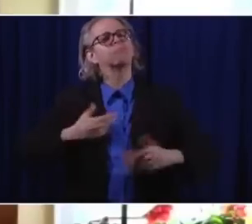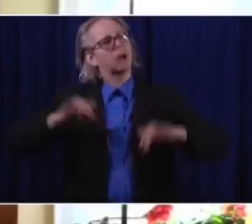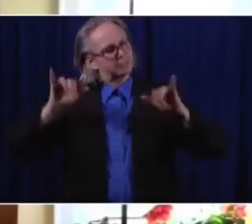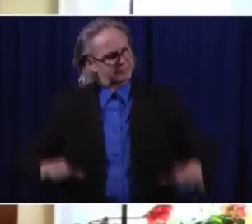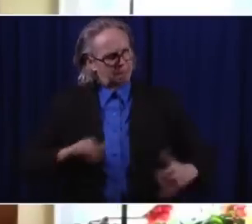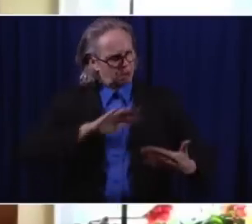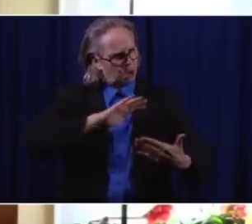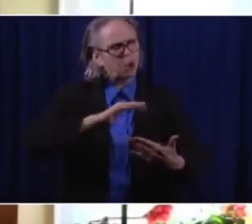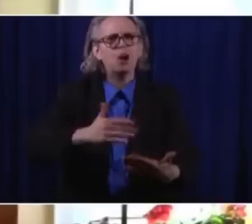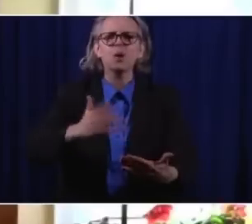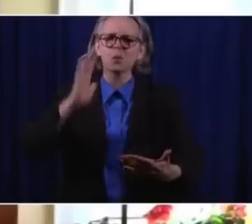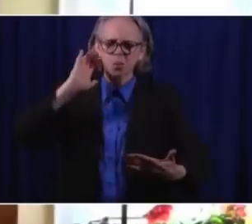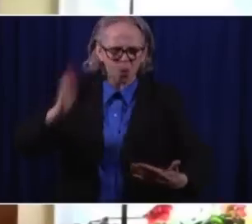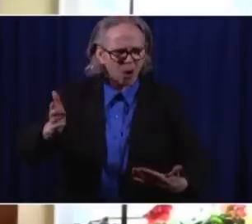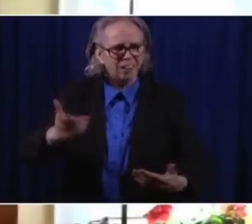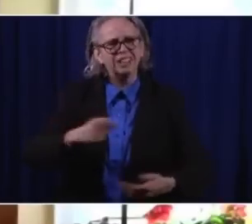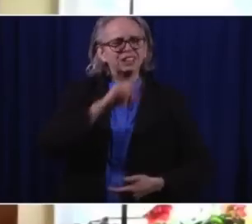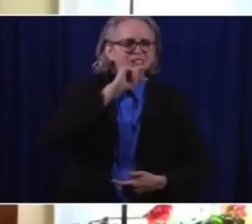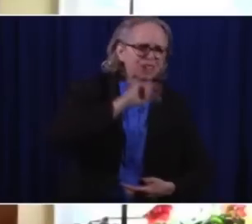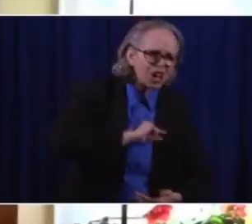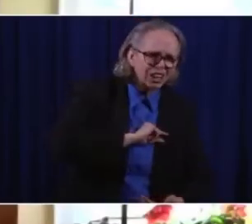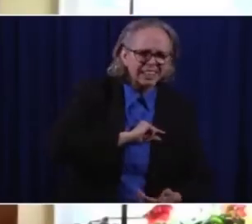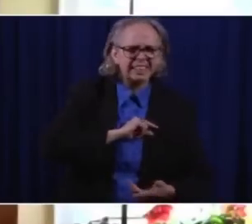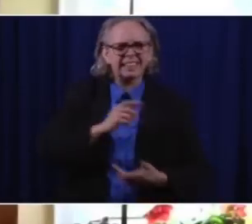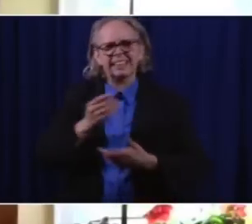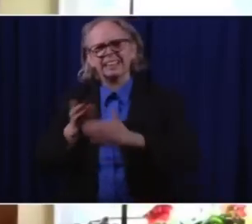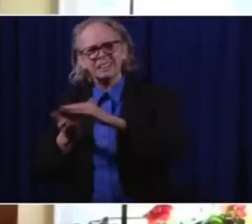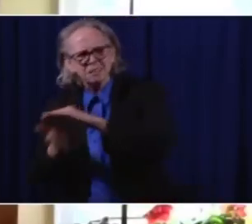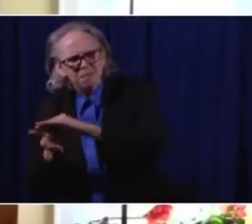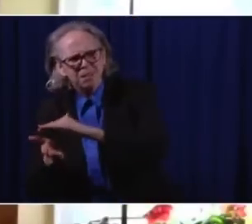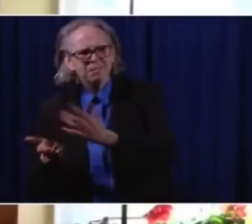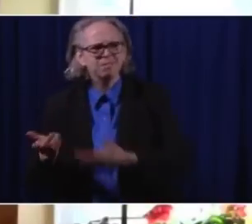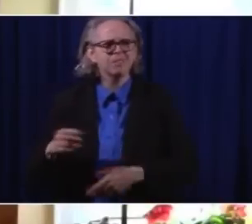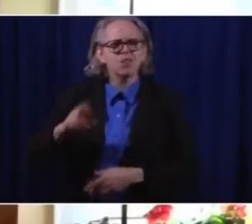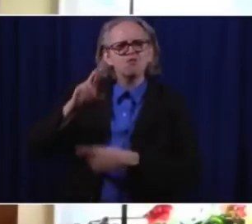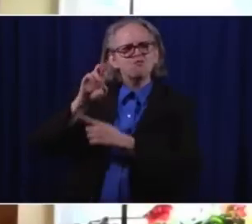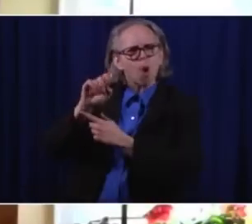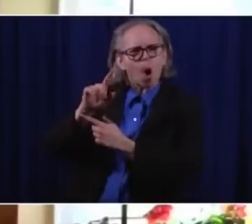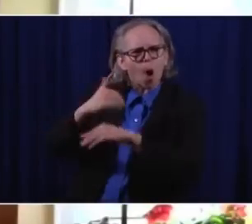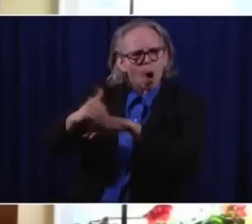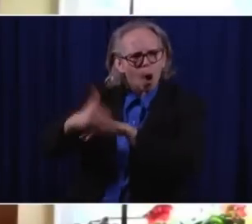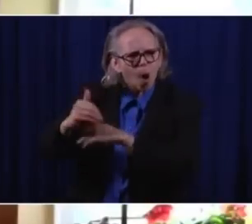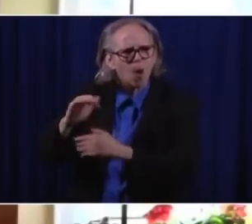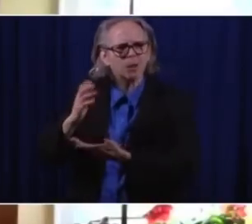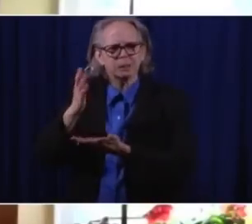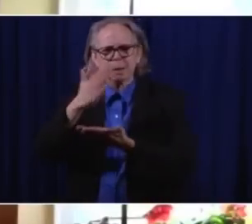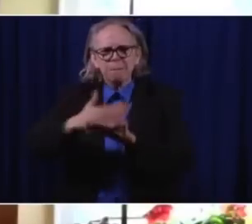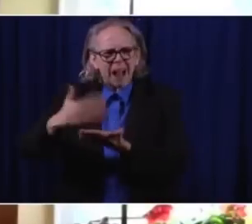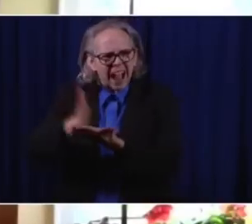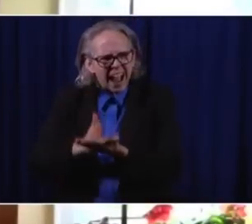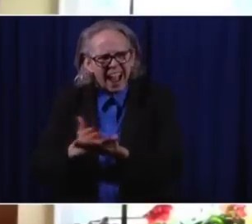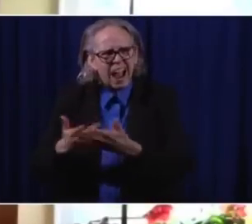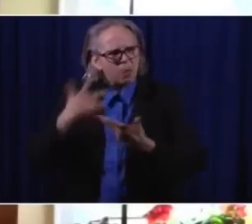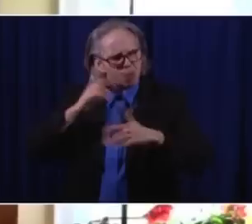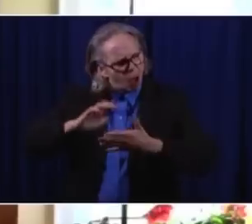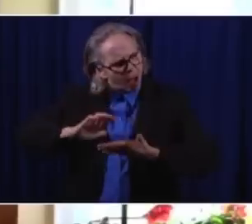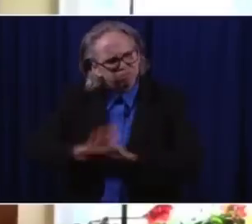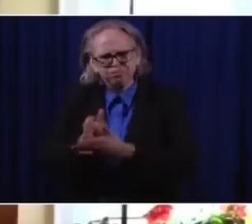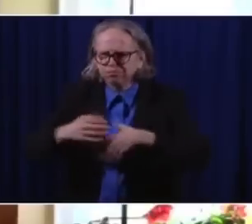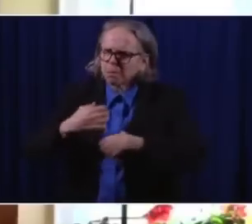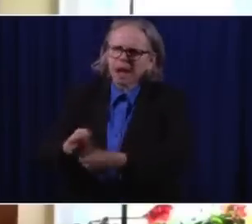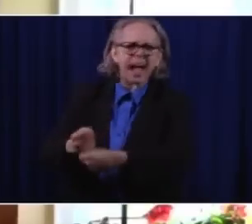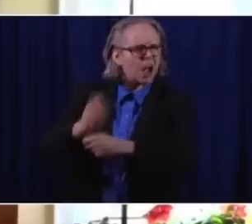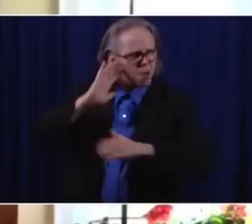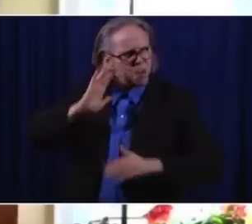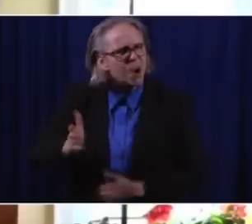rolls. I've got my pie shells started for my pumpkin pies, and we're making apple dumplings and lots of